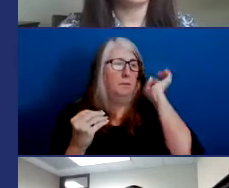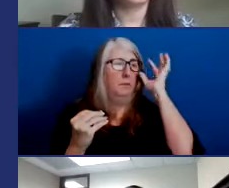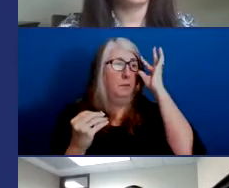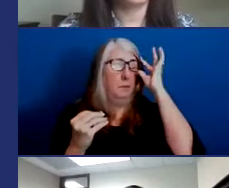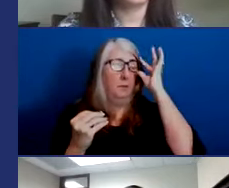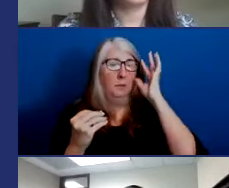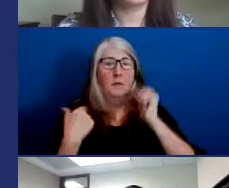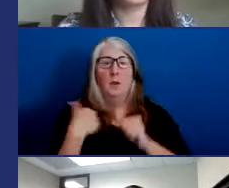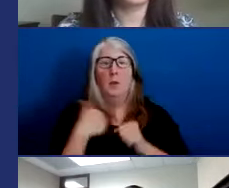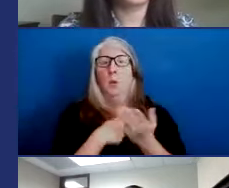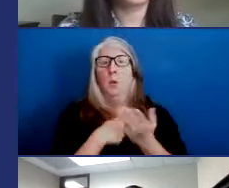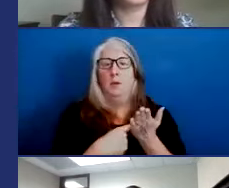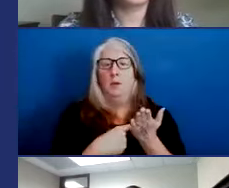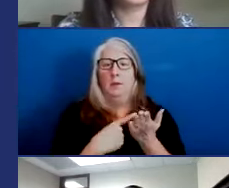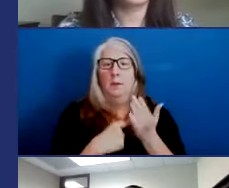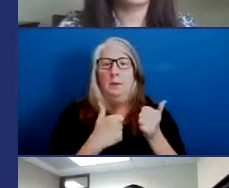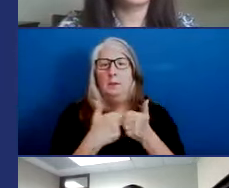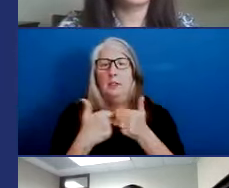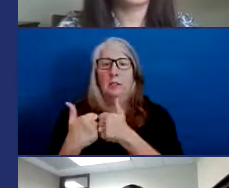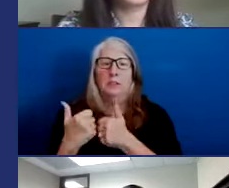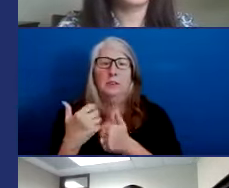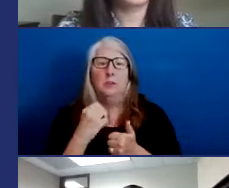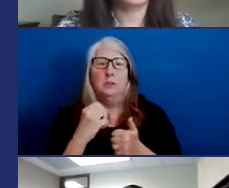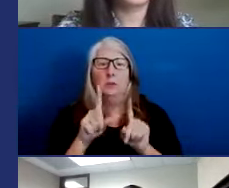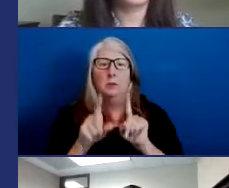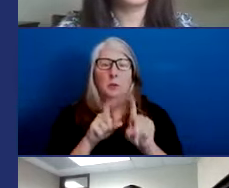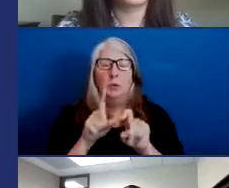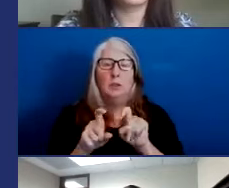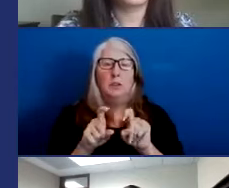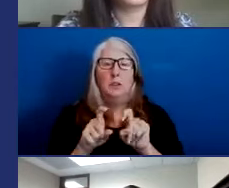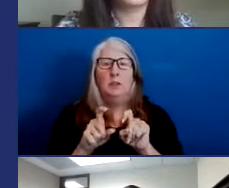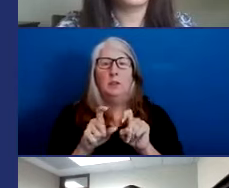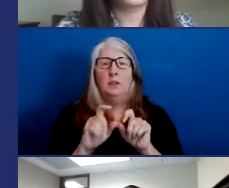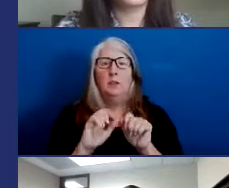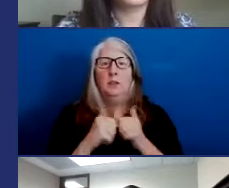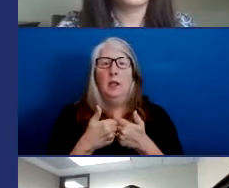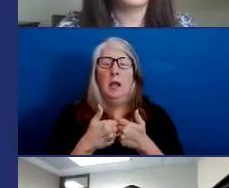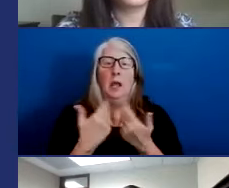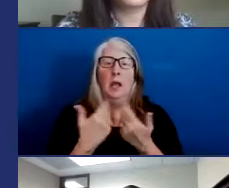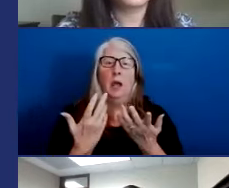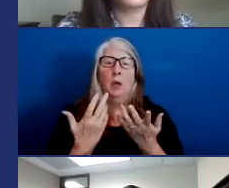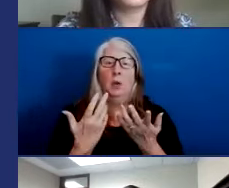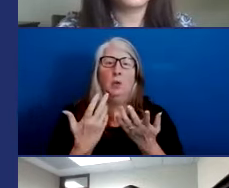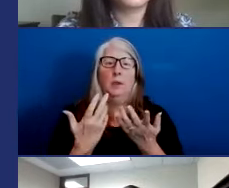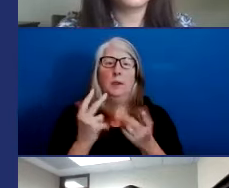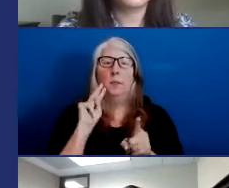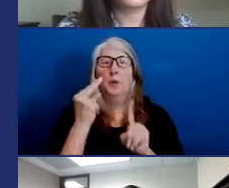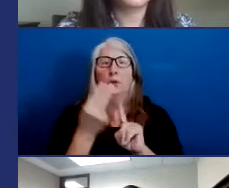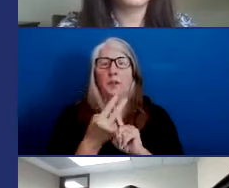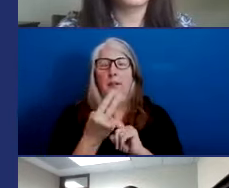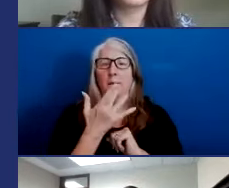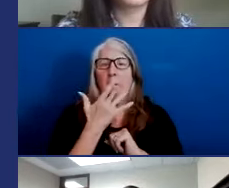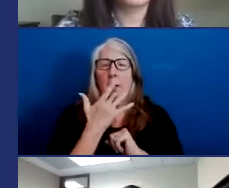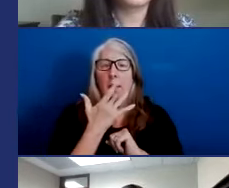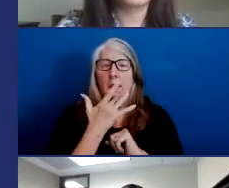we talked about challenges with questions and how like perceived bias can either affect answers or keep people from answering at